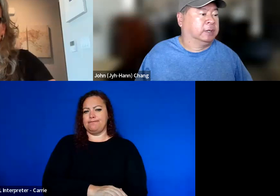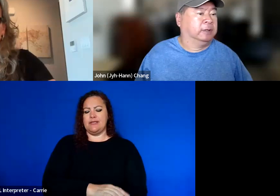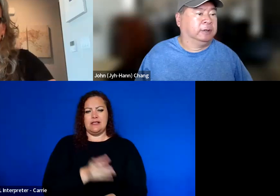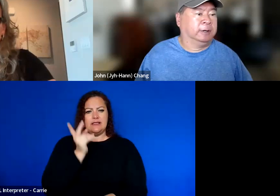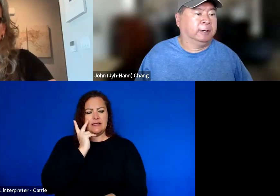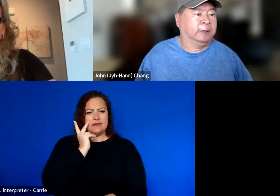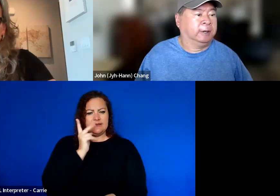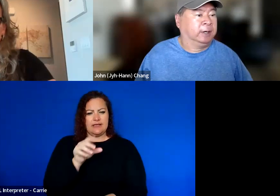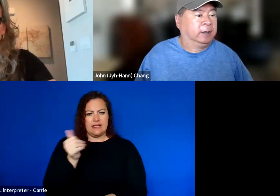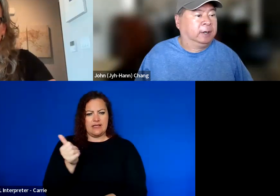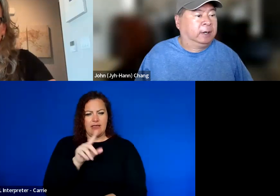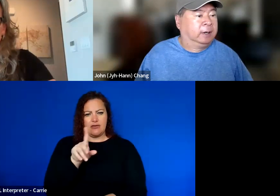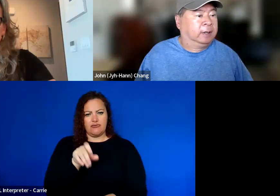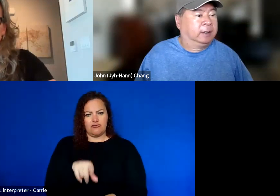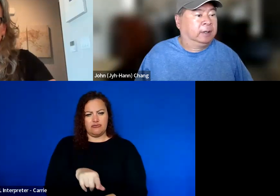what is another?